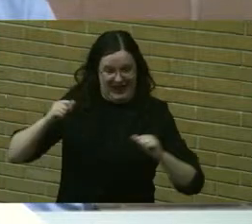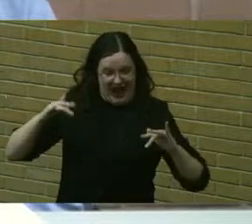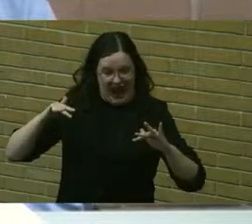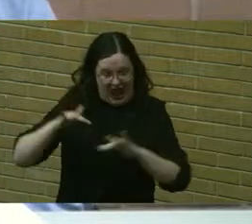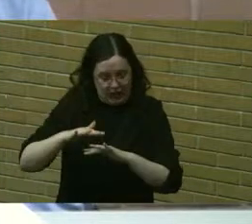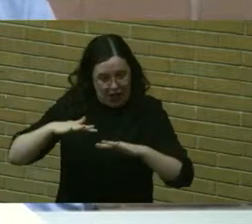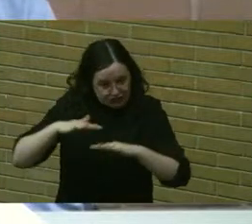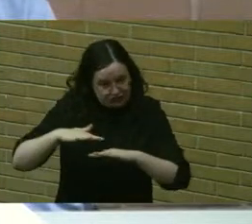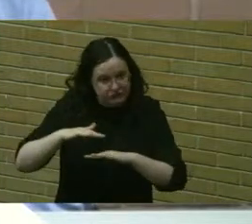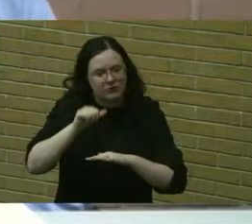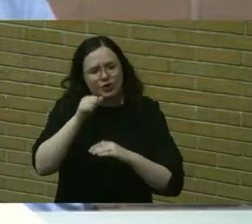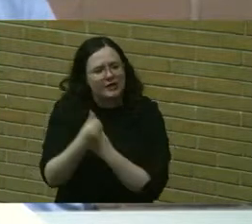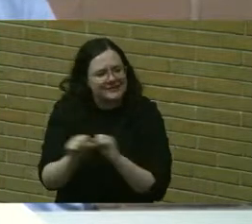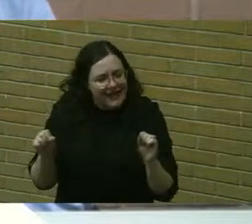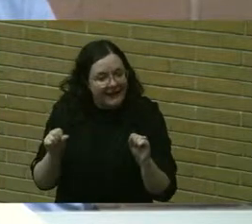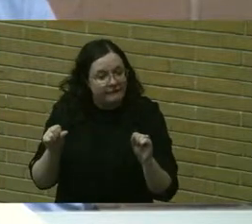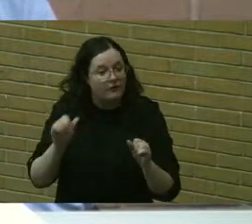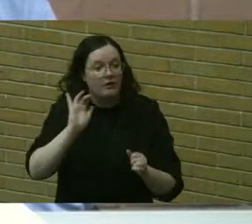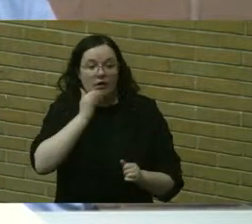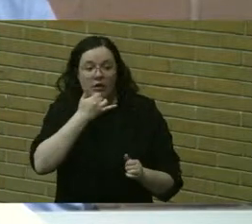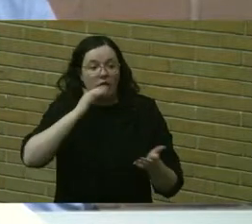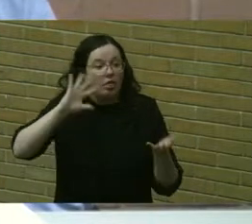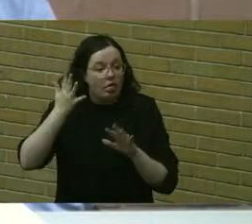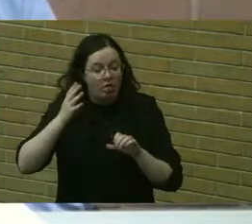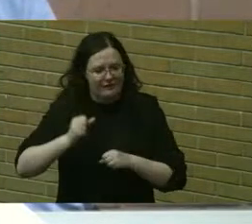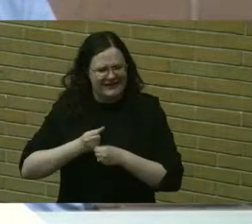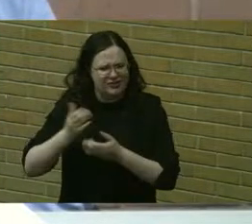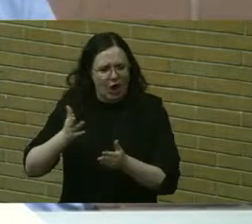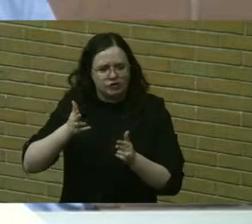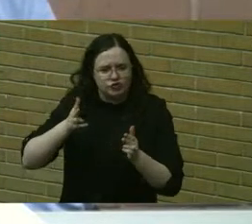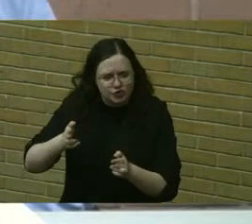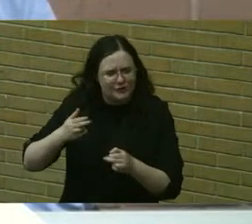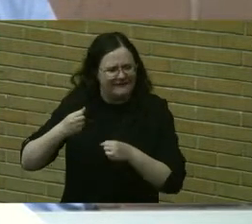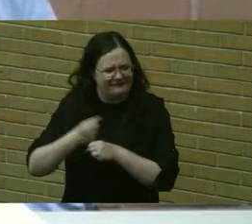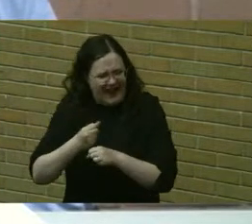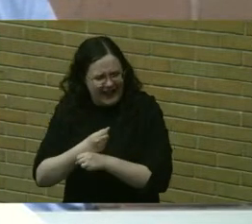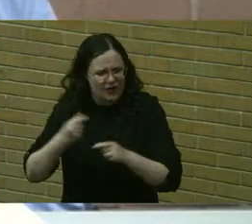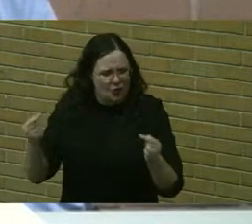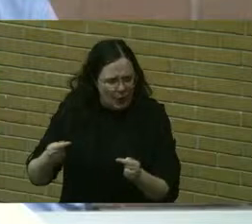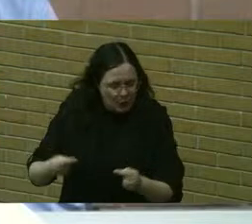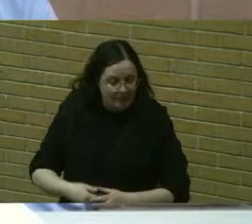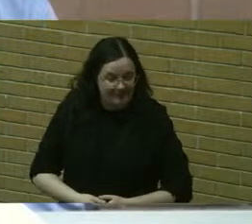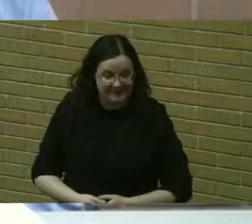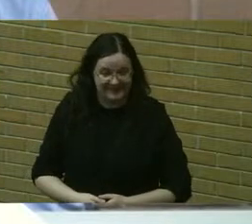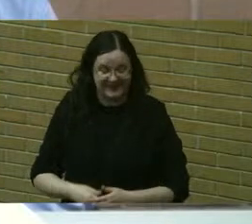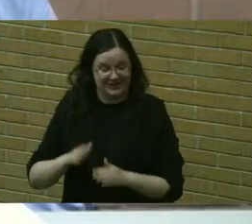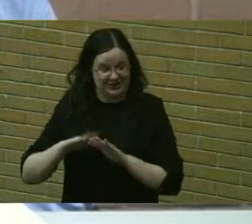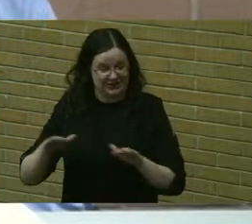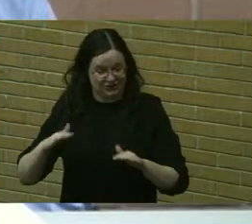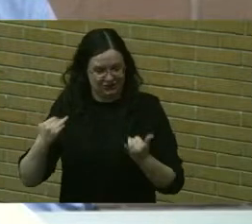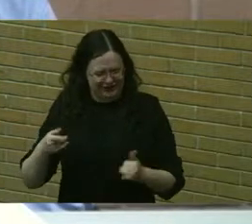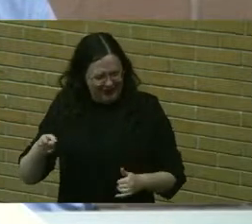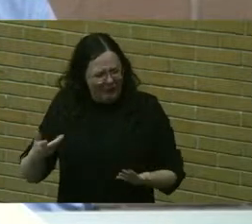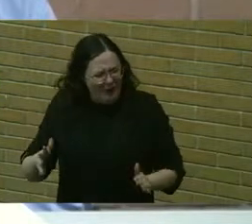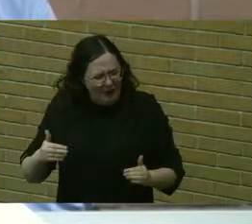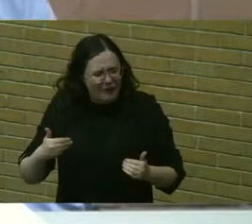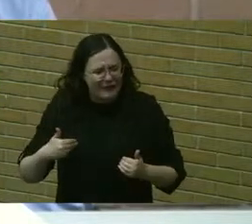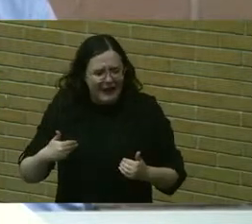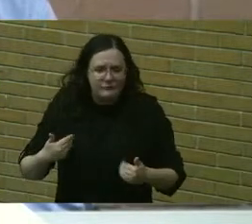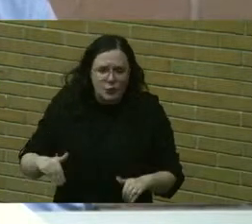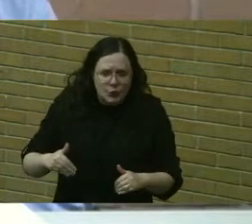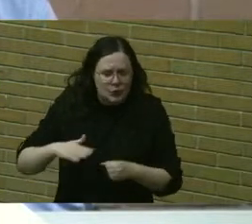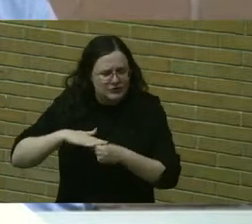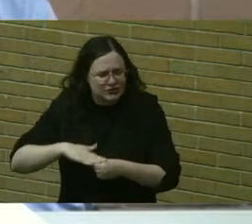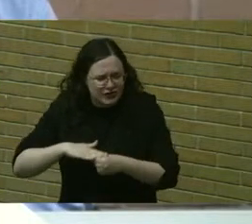fights, riots, and shootings. Children in school today experience significant academic and social challenges and stress at